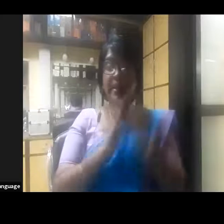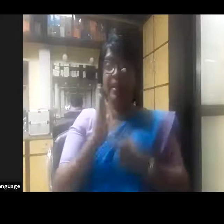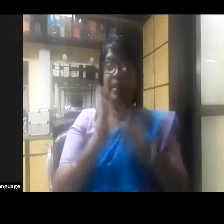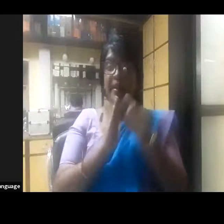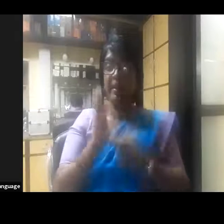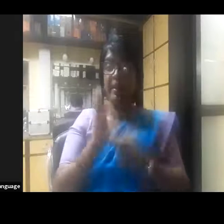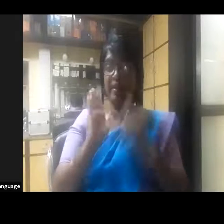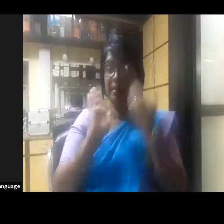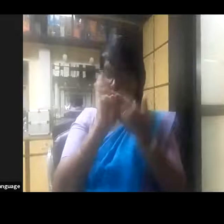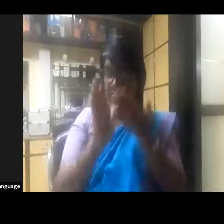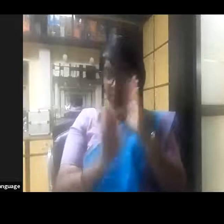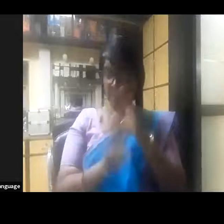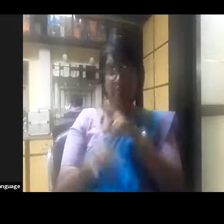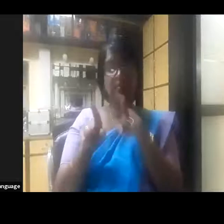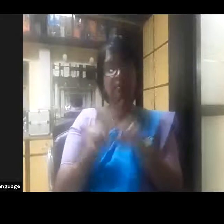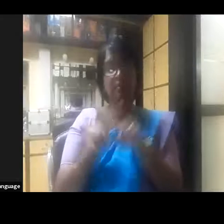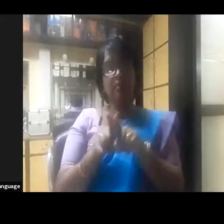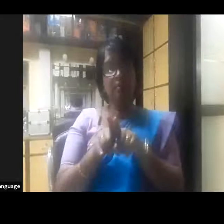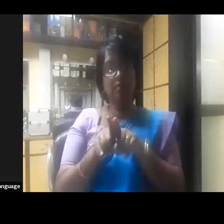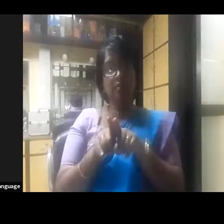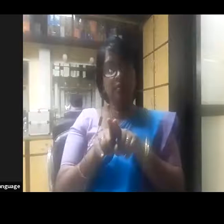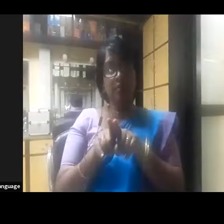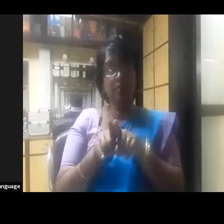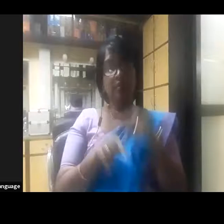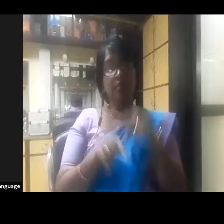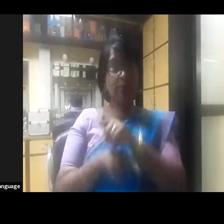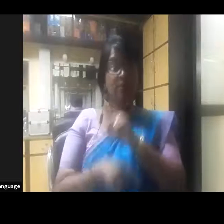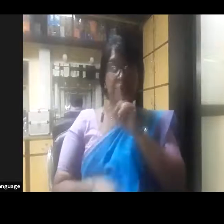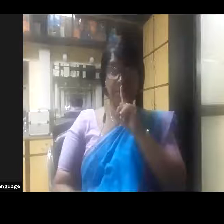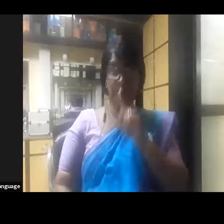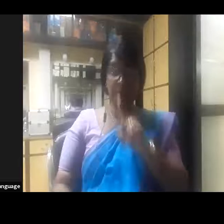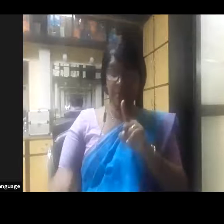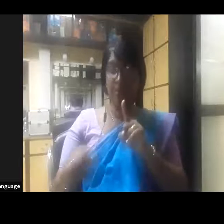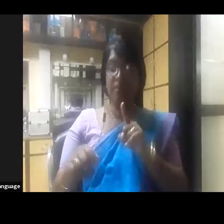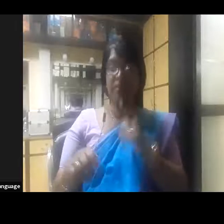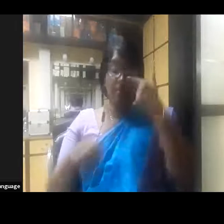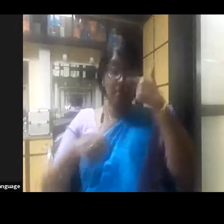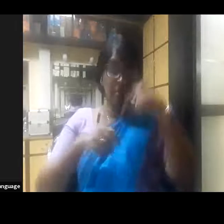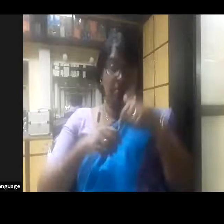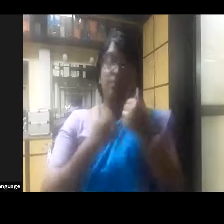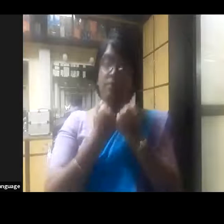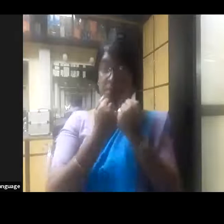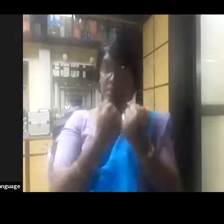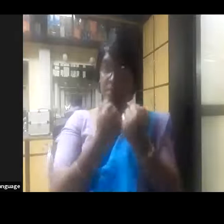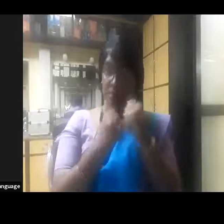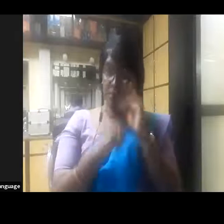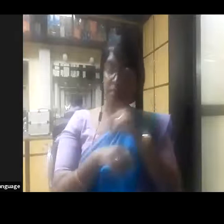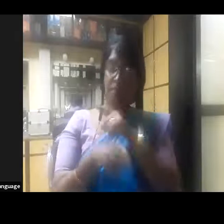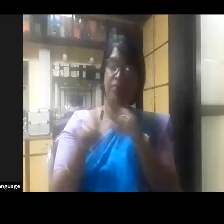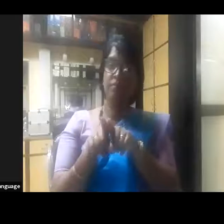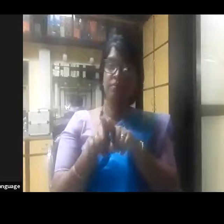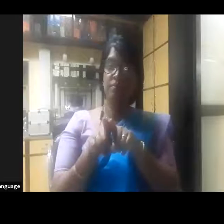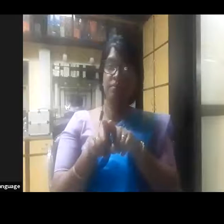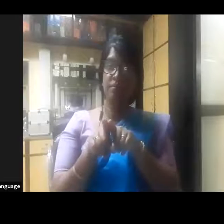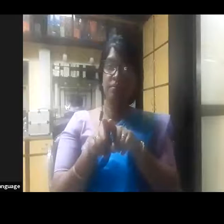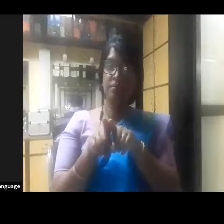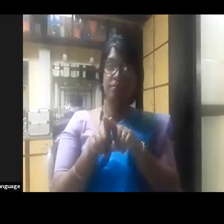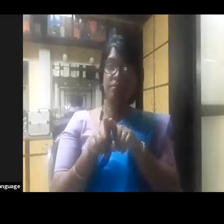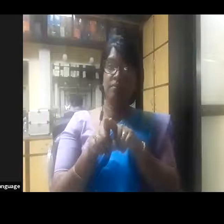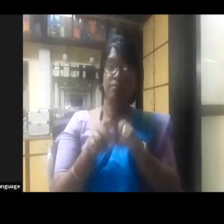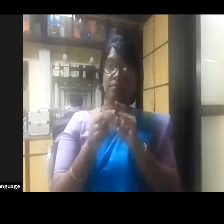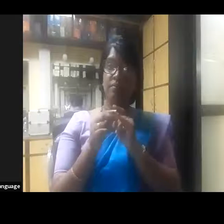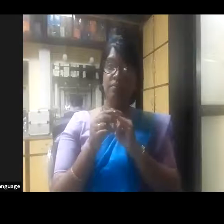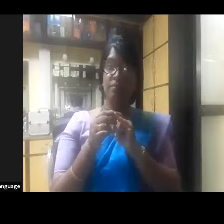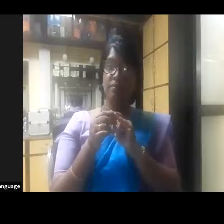the territorial waters or within port limits. Investment into scrubbers, electronic RTGs,